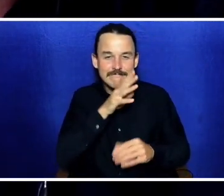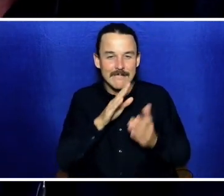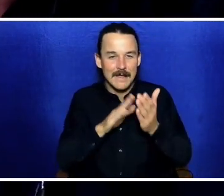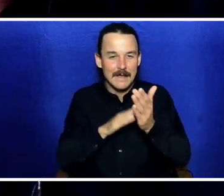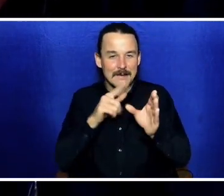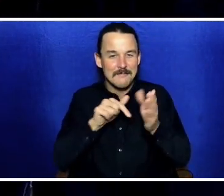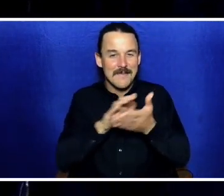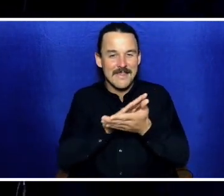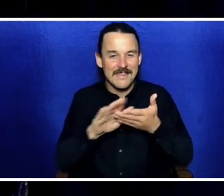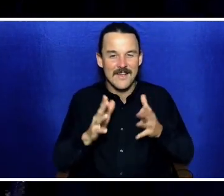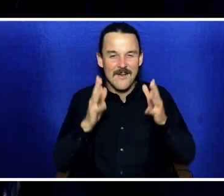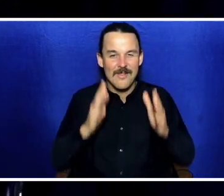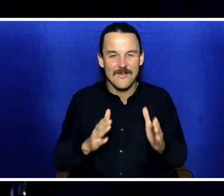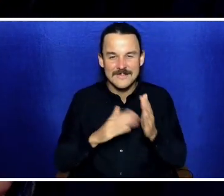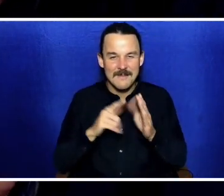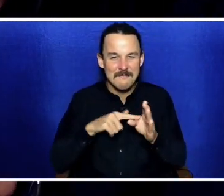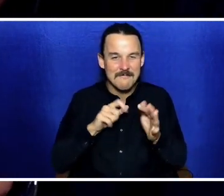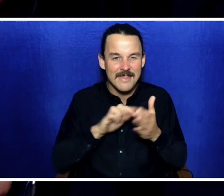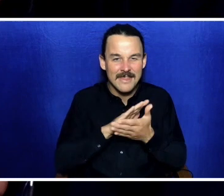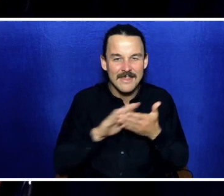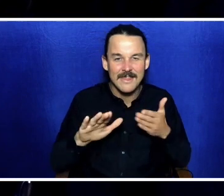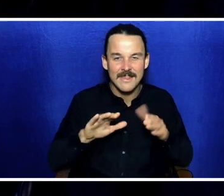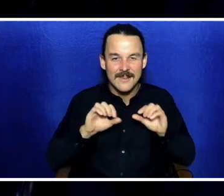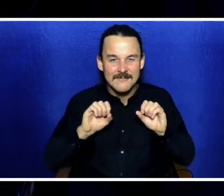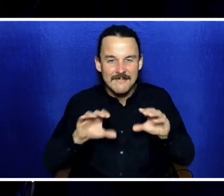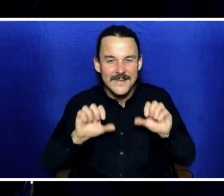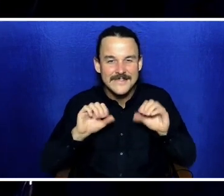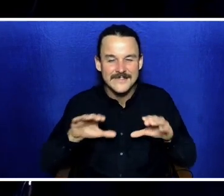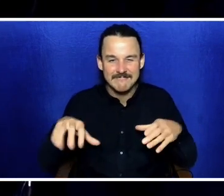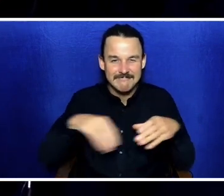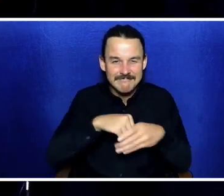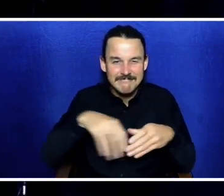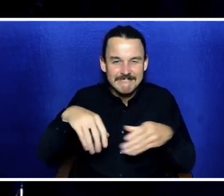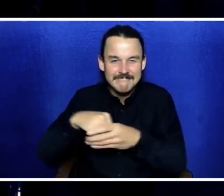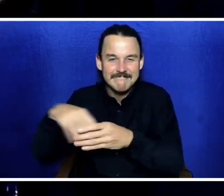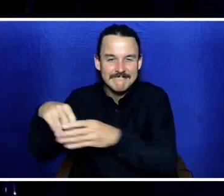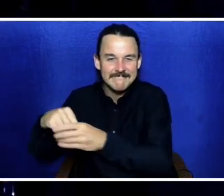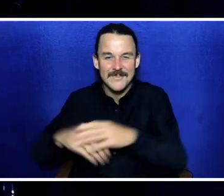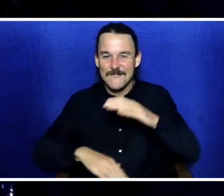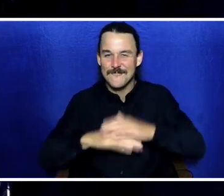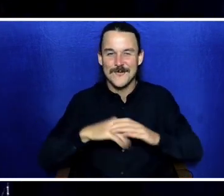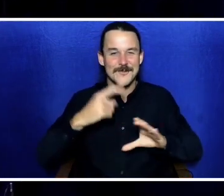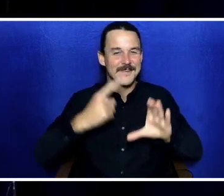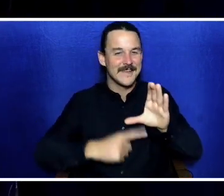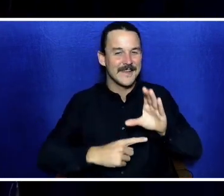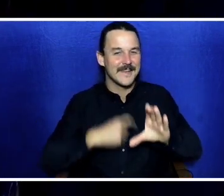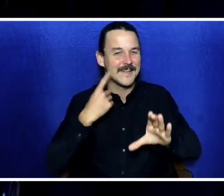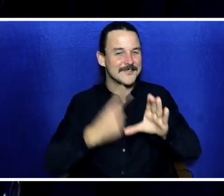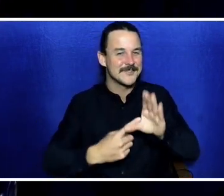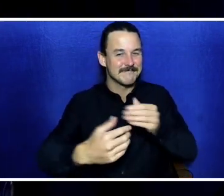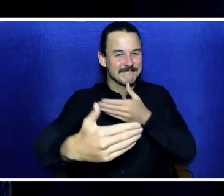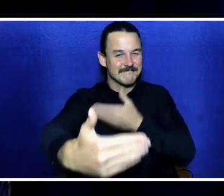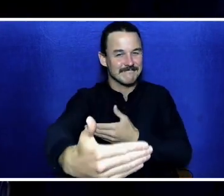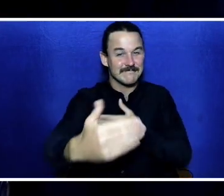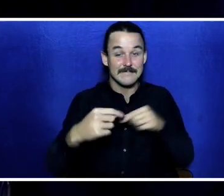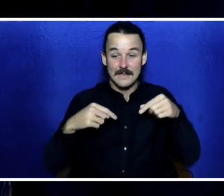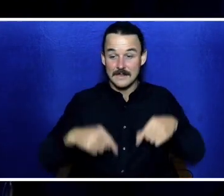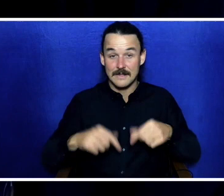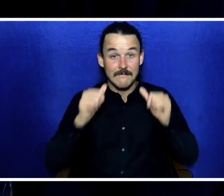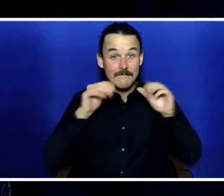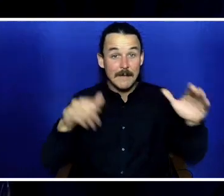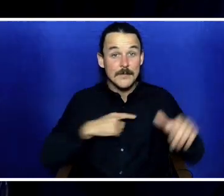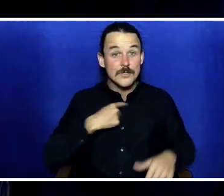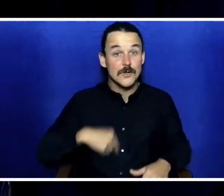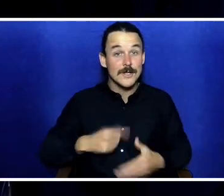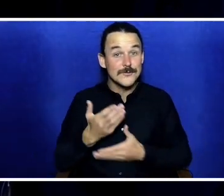stories that tell us something very deep about ourselves. And this is a famous Chinese story of two young people who fall